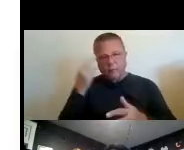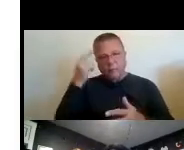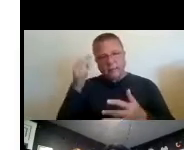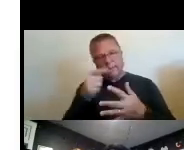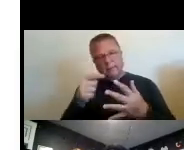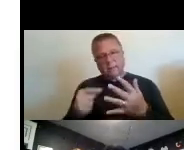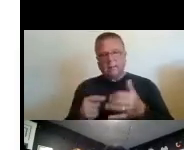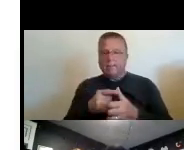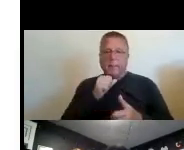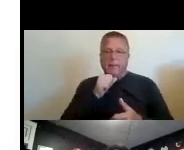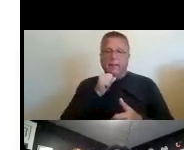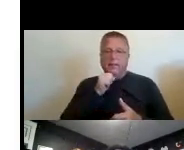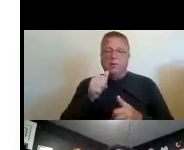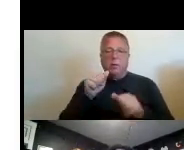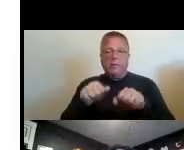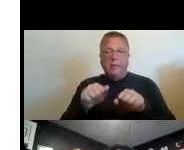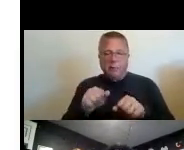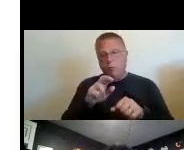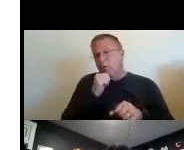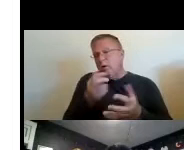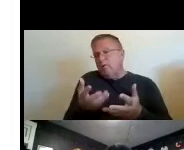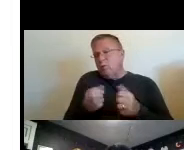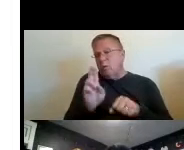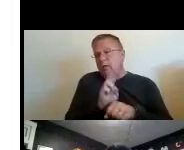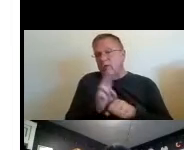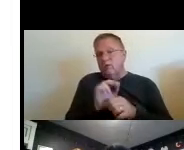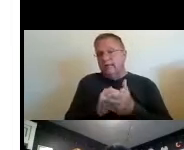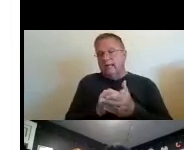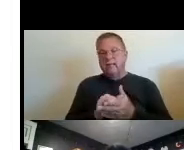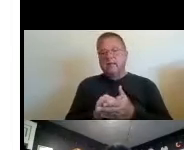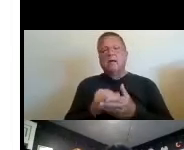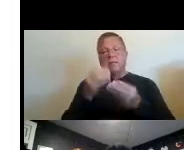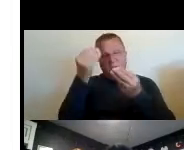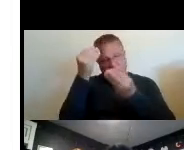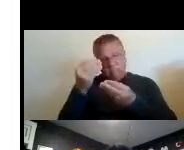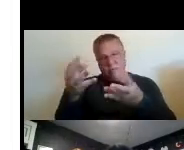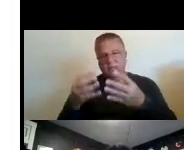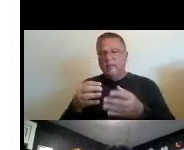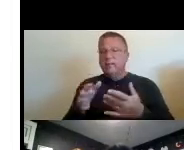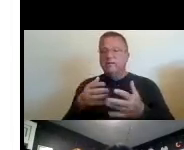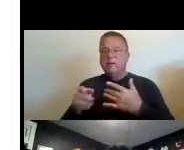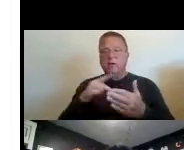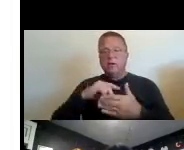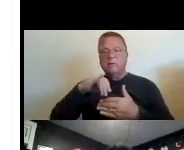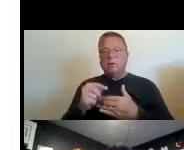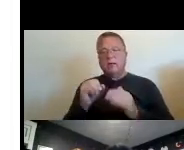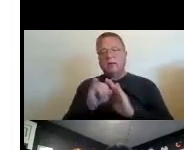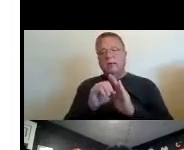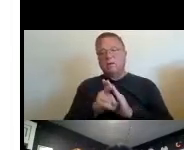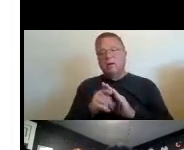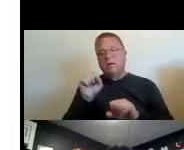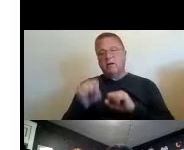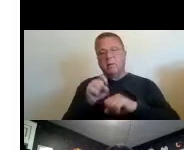use it, they may just not want to use it. And what we want to convey tonight is that even though this is a project that was identified in our Bike Plus master